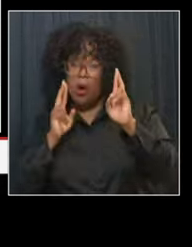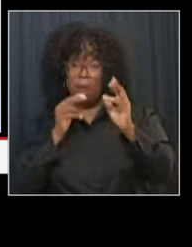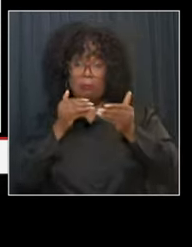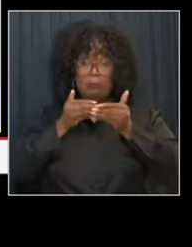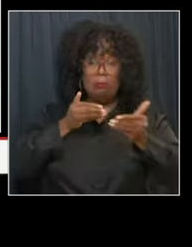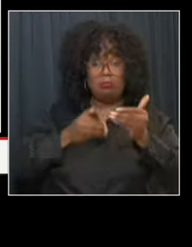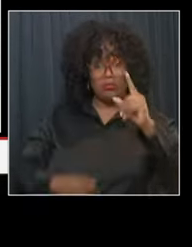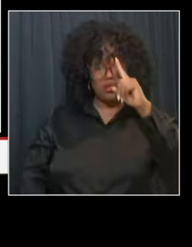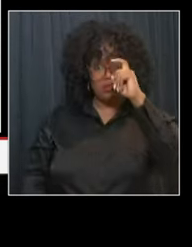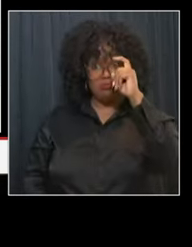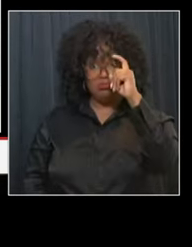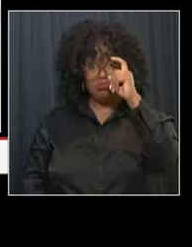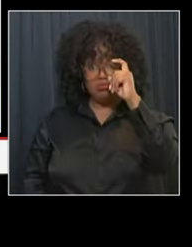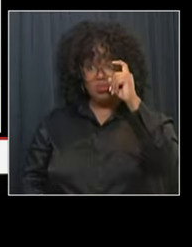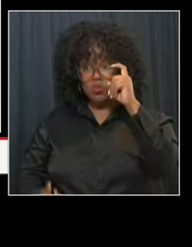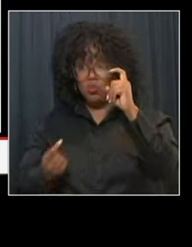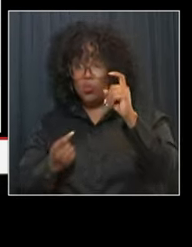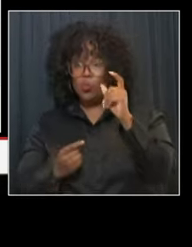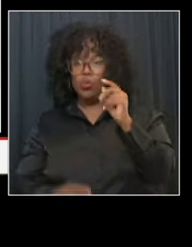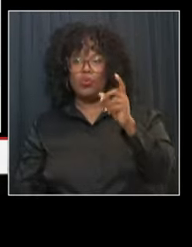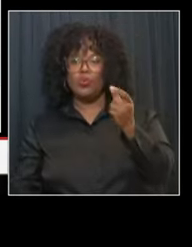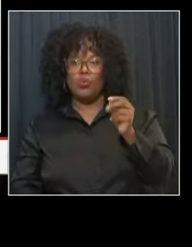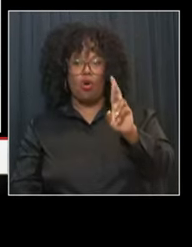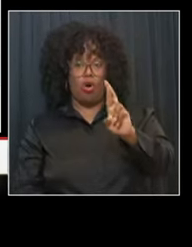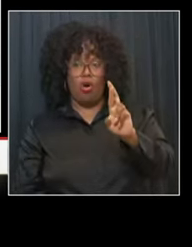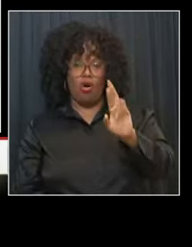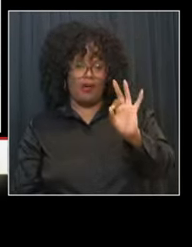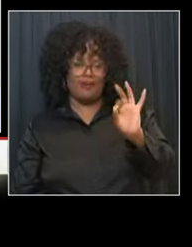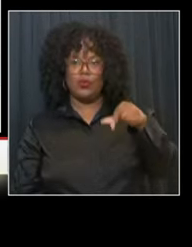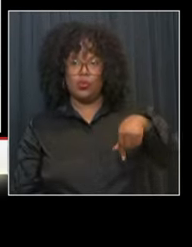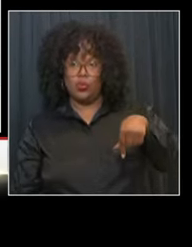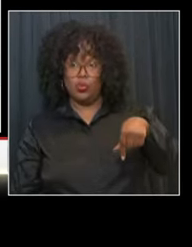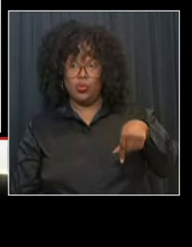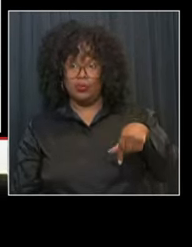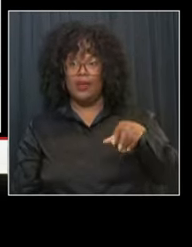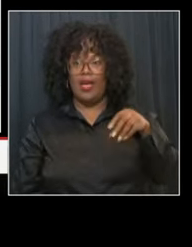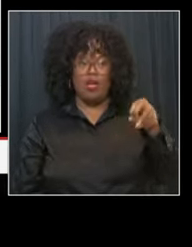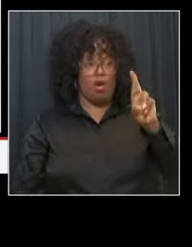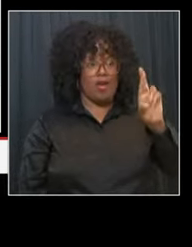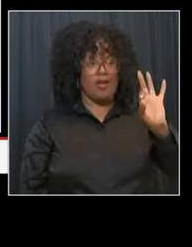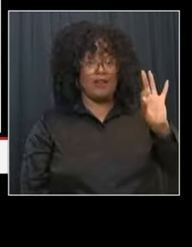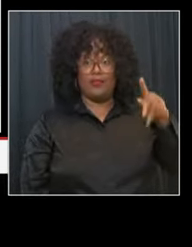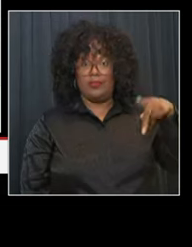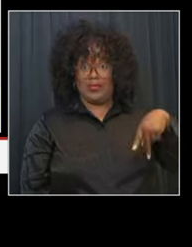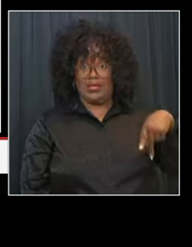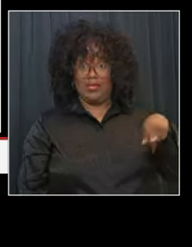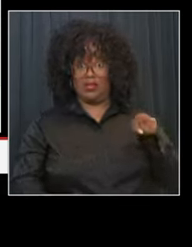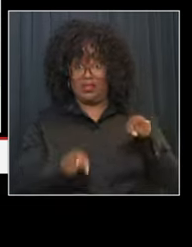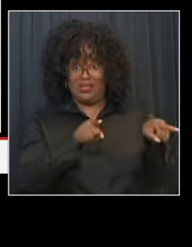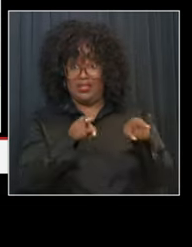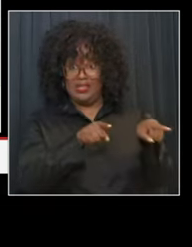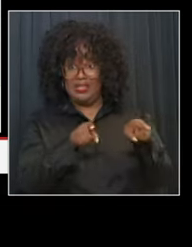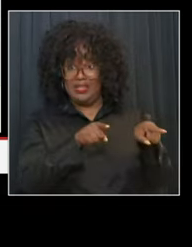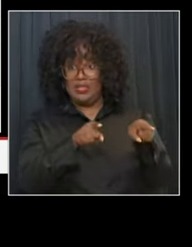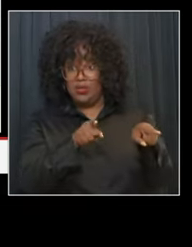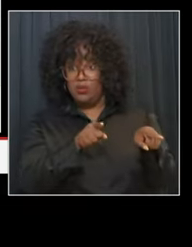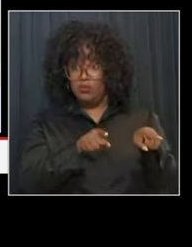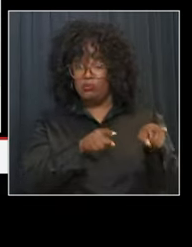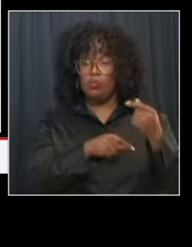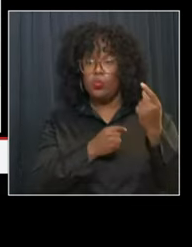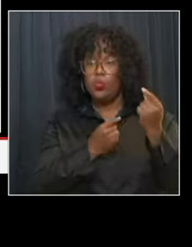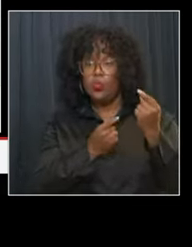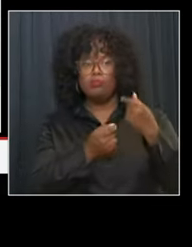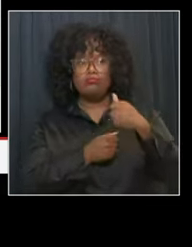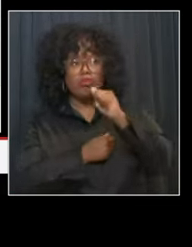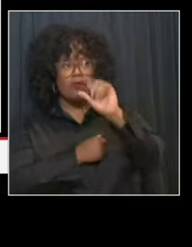an RFQ and RFP to be able to solicit interest for a private entity, not to run a jail, but to take out a debt